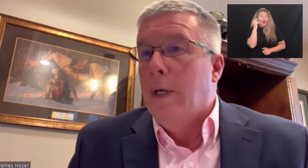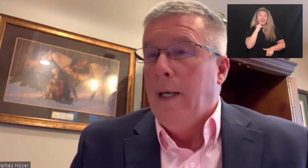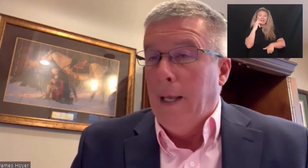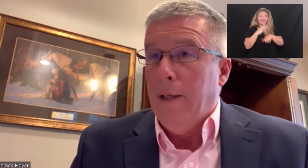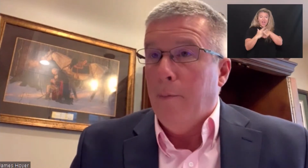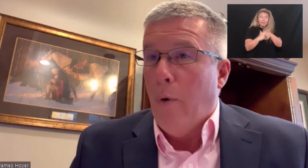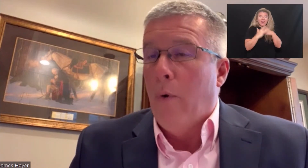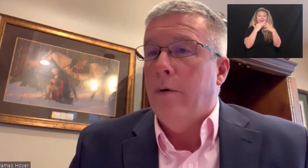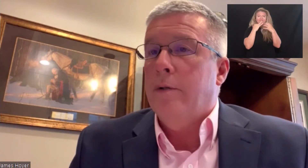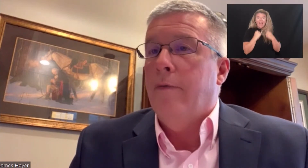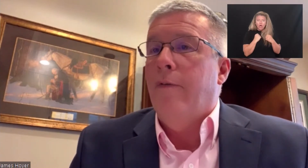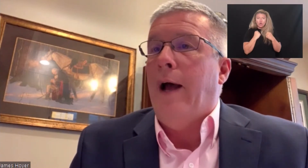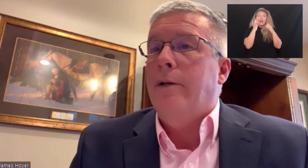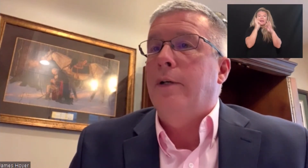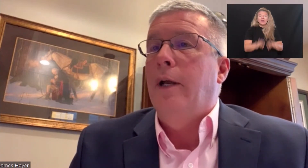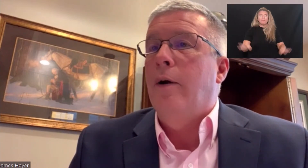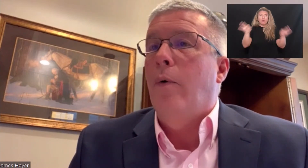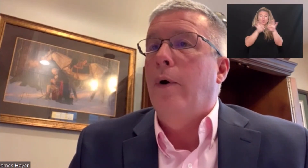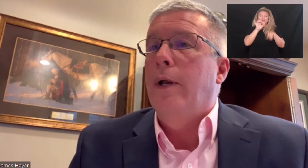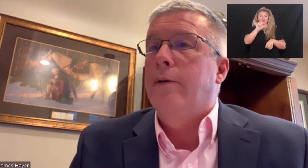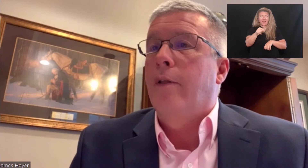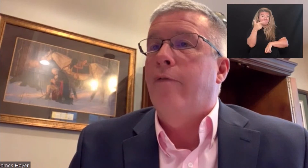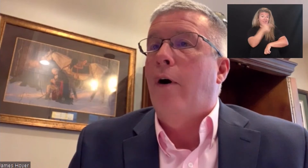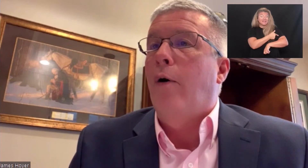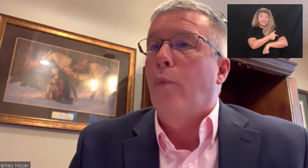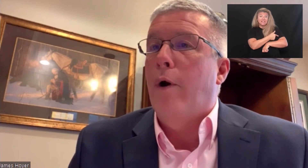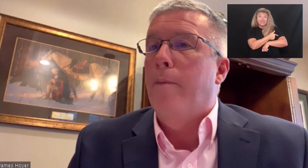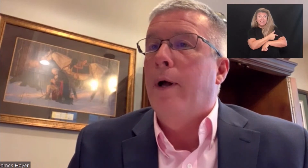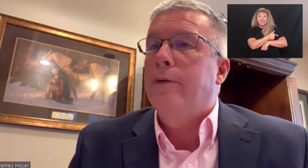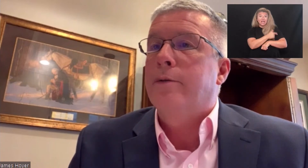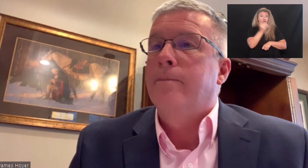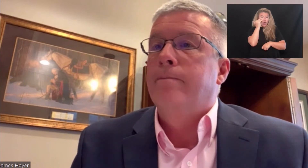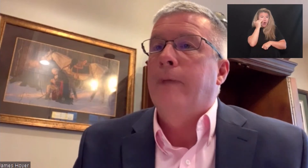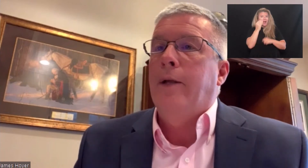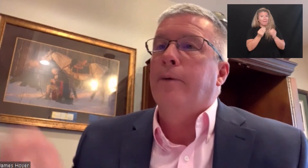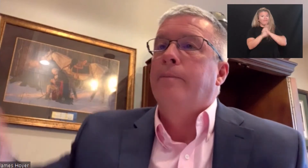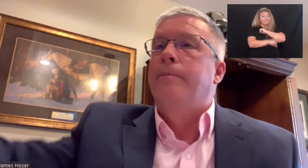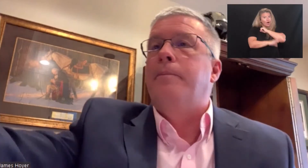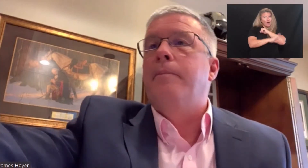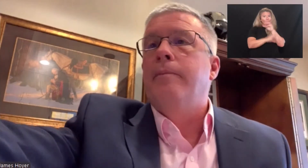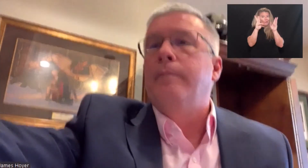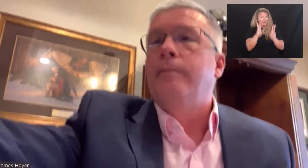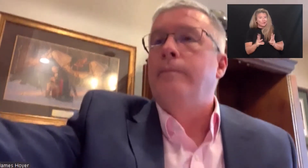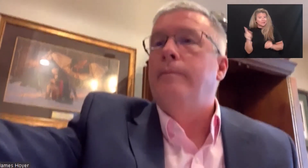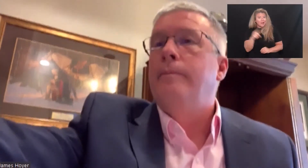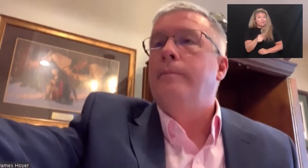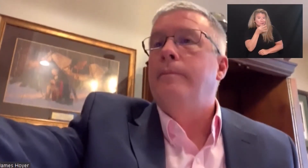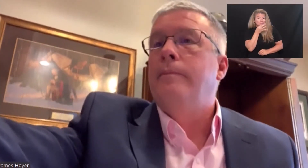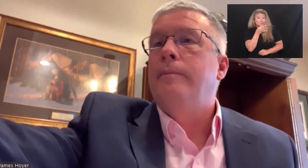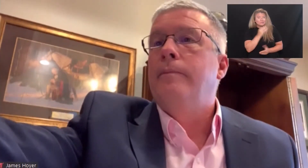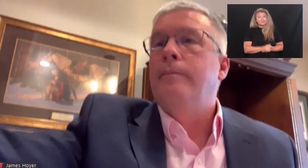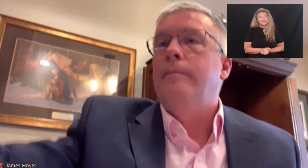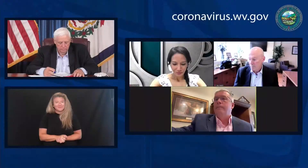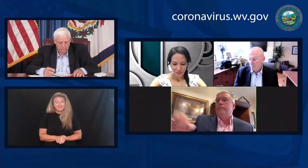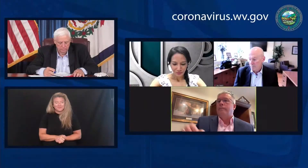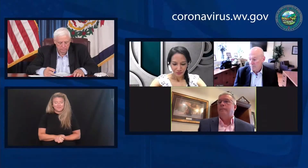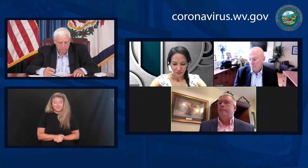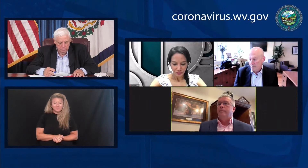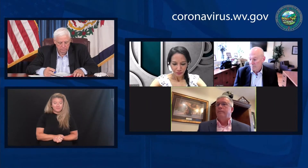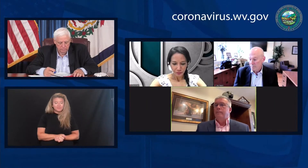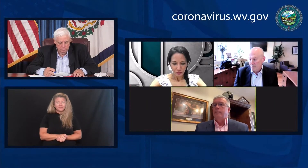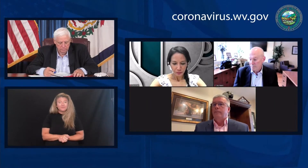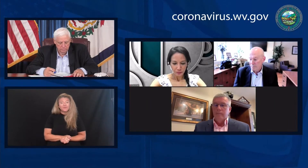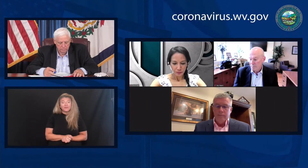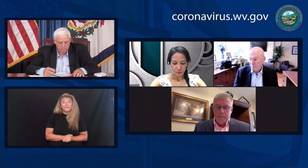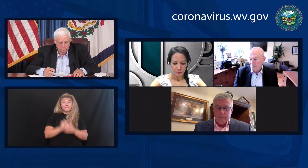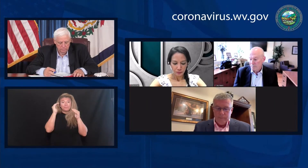value and the importance of the vaccine going into the fall and winter months. Thank you. All right, thank you, Mark.